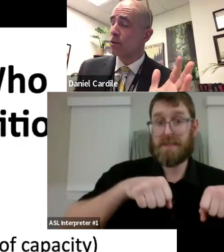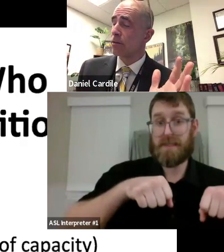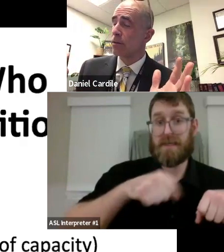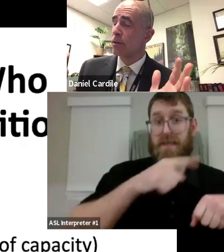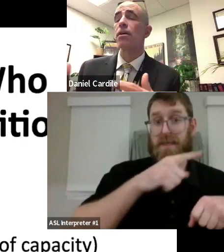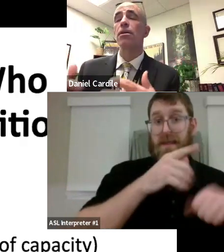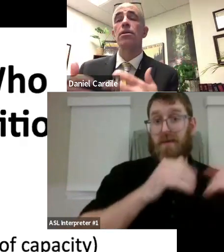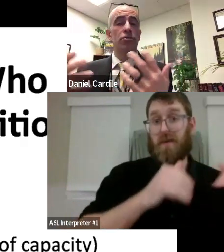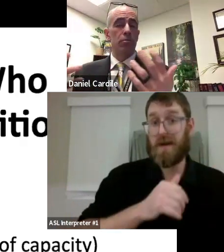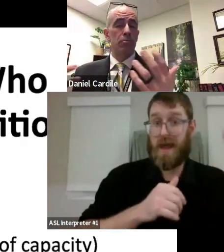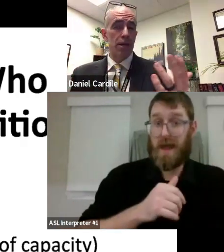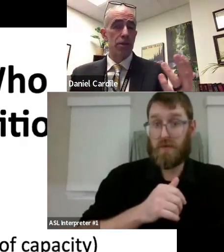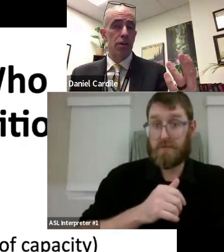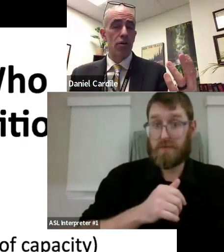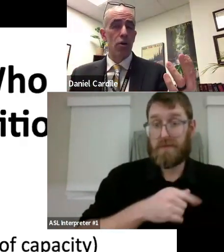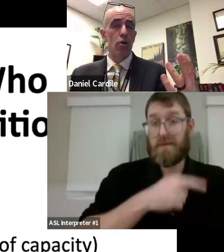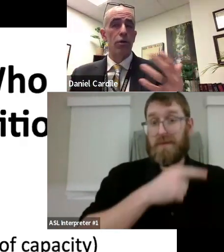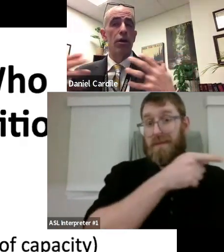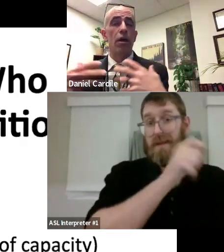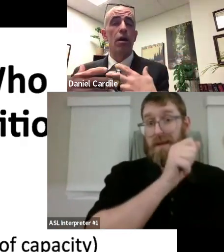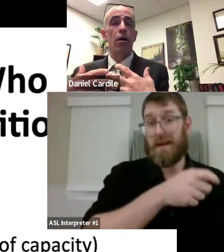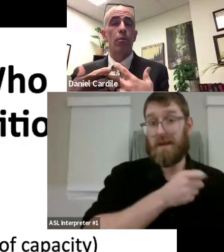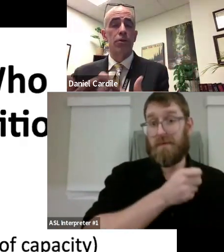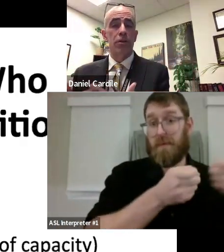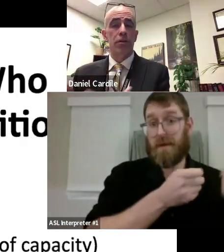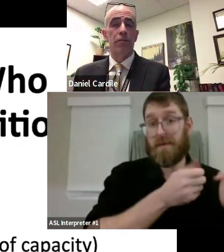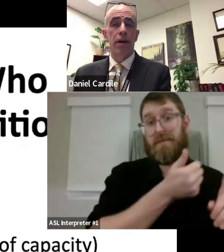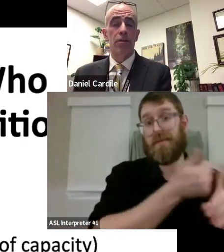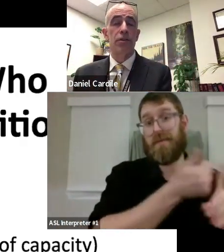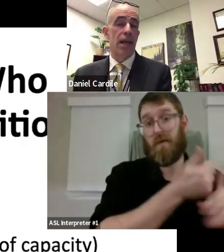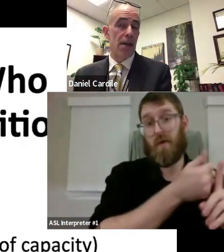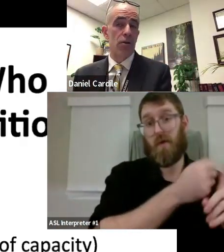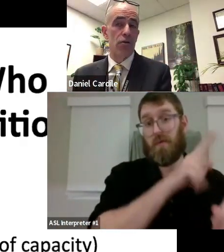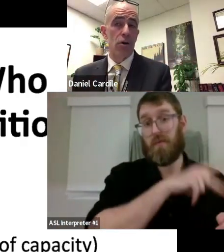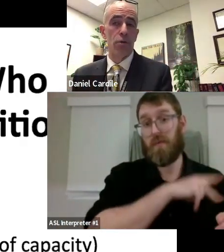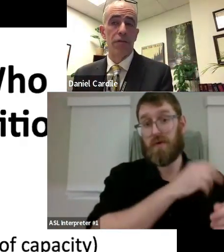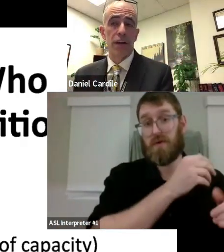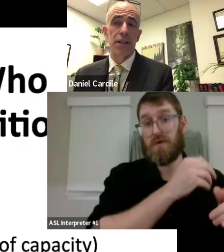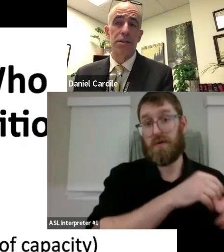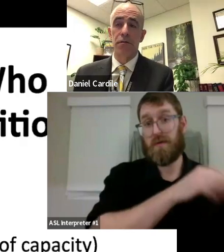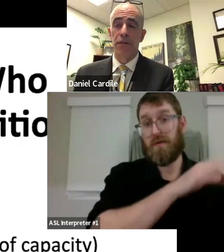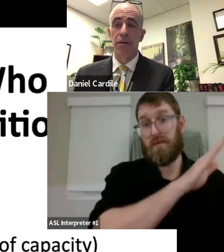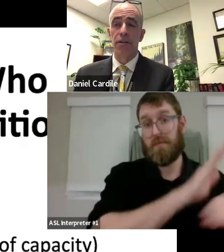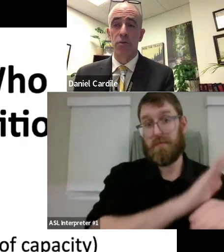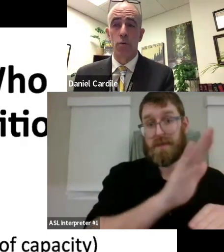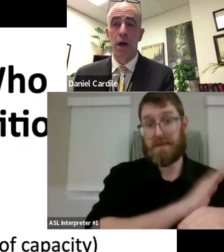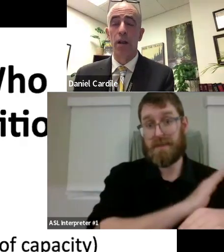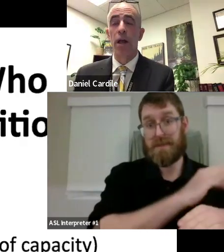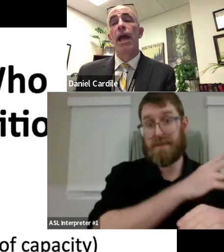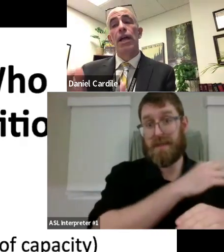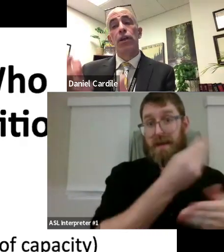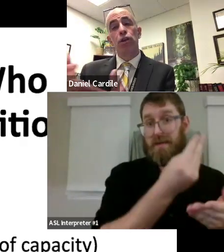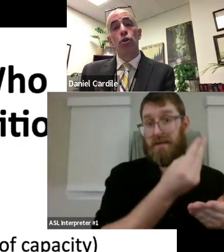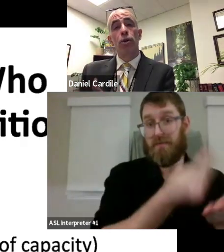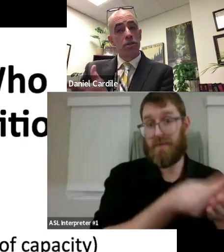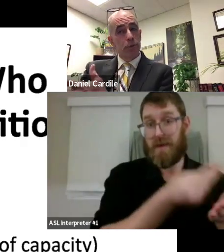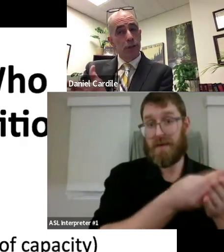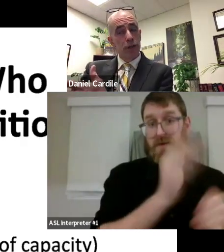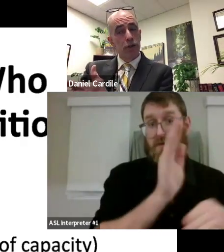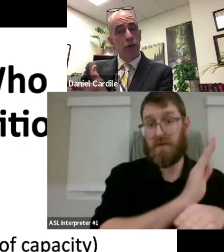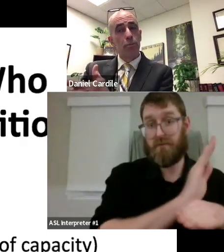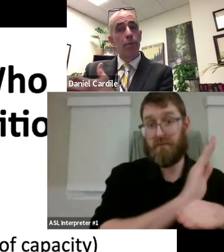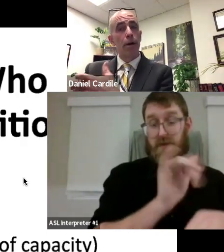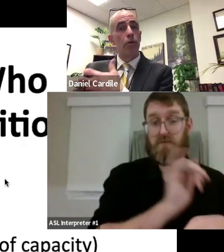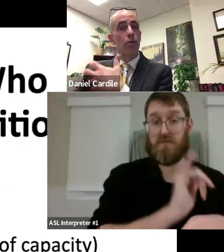an adult to manage their own personal affairs and their own financial affairs as well. And you, as